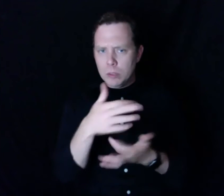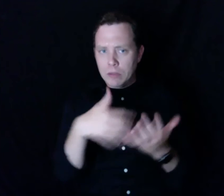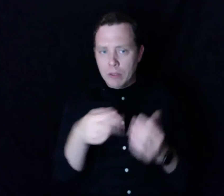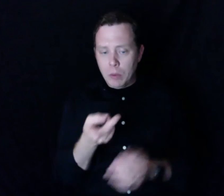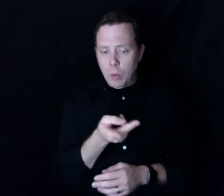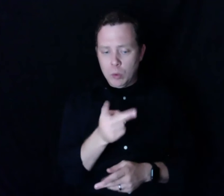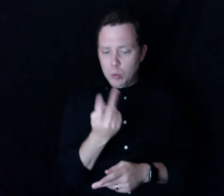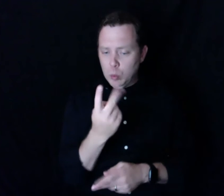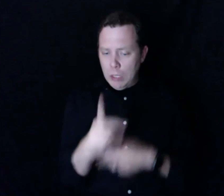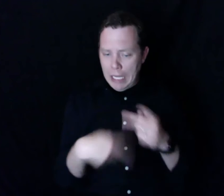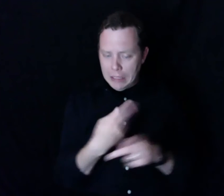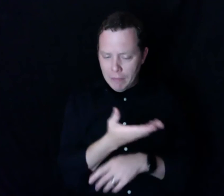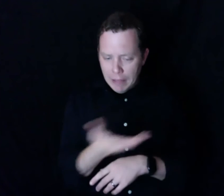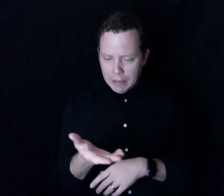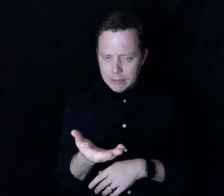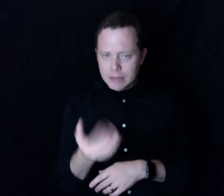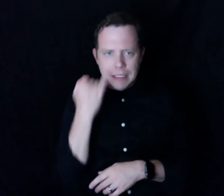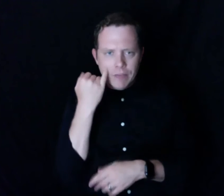in a safe manner.